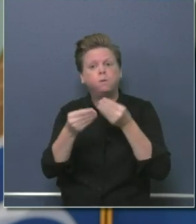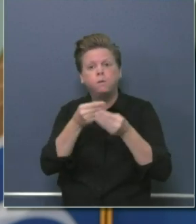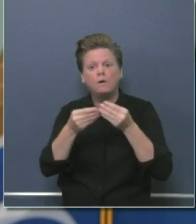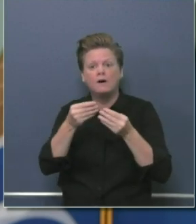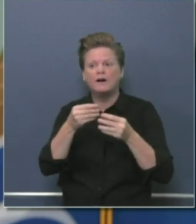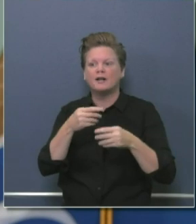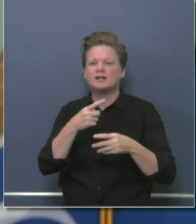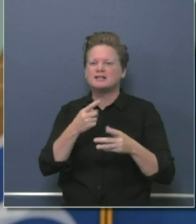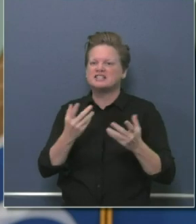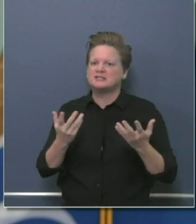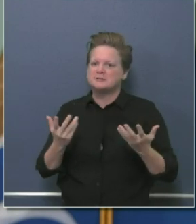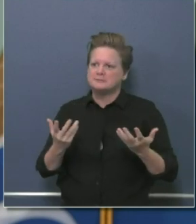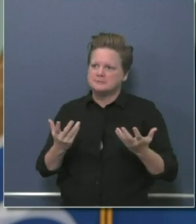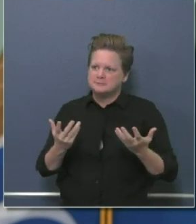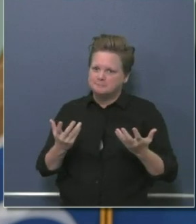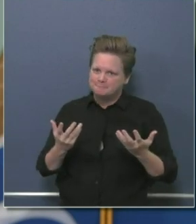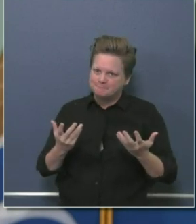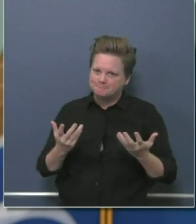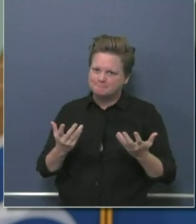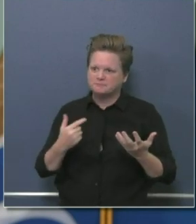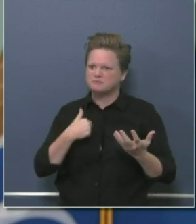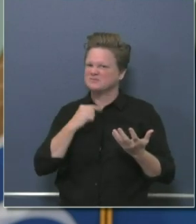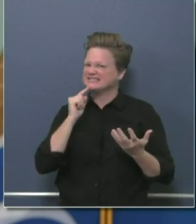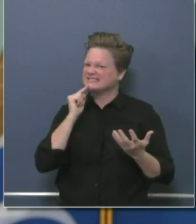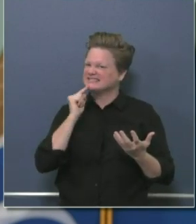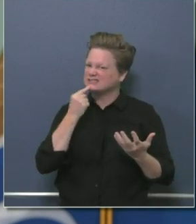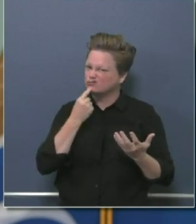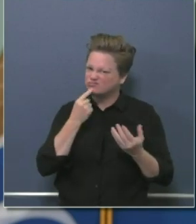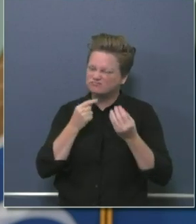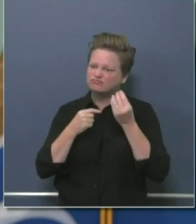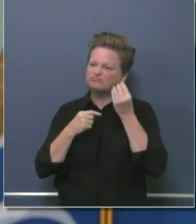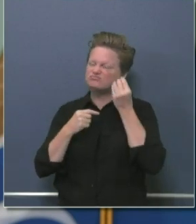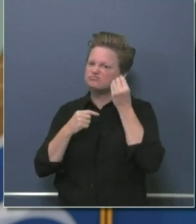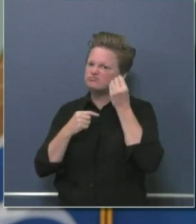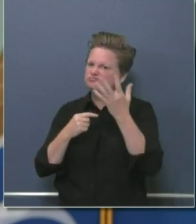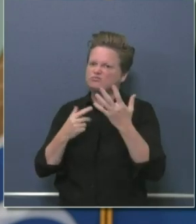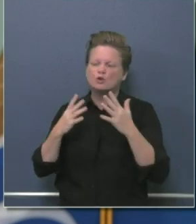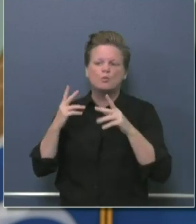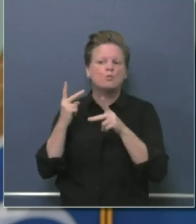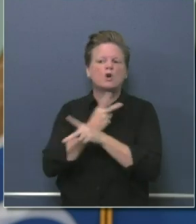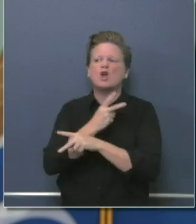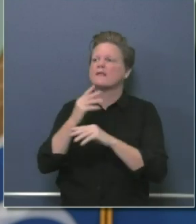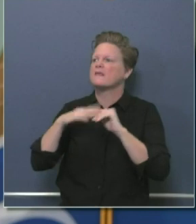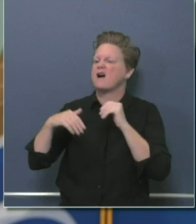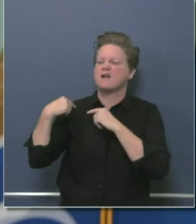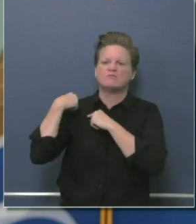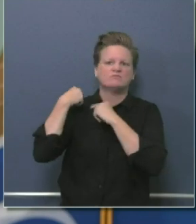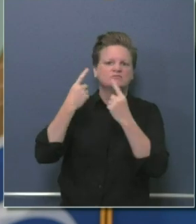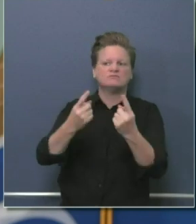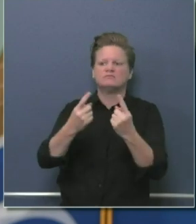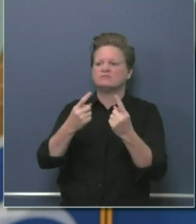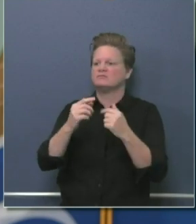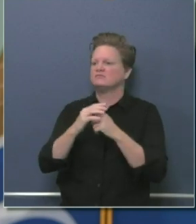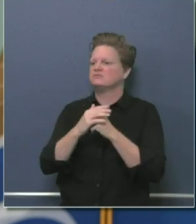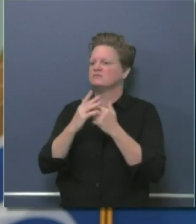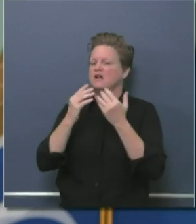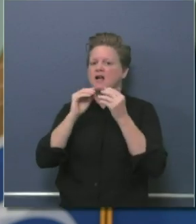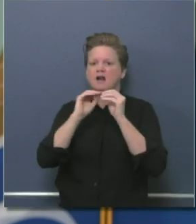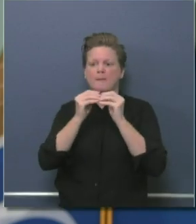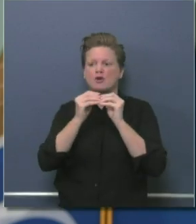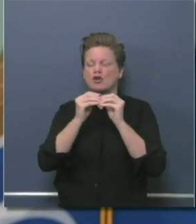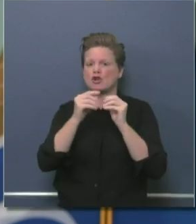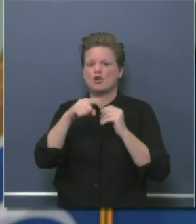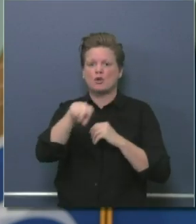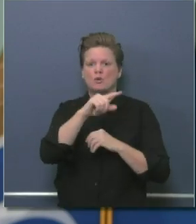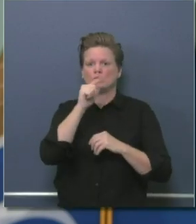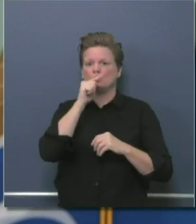lifetime. This is Depression-era numbers in terms of the unemployment you'll see across this country, not just in the state of California. Again, please